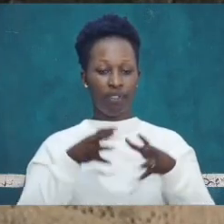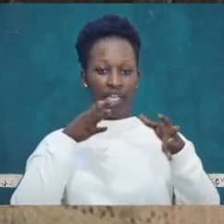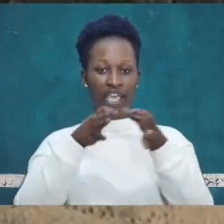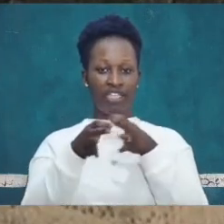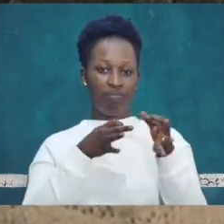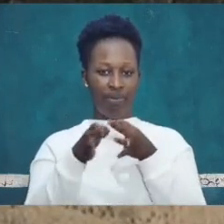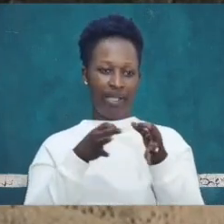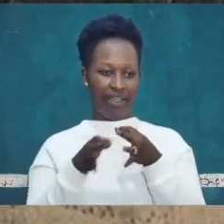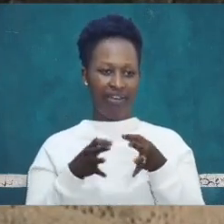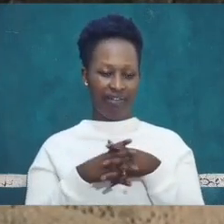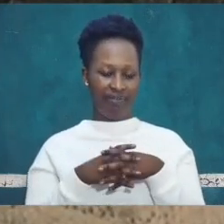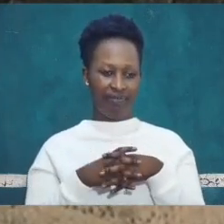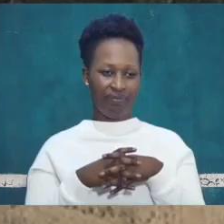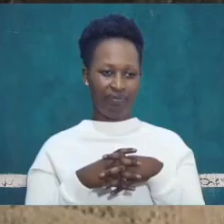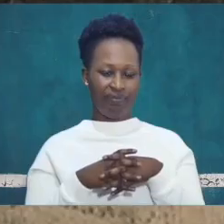explain